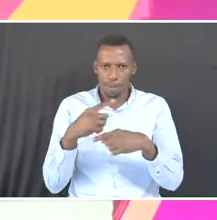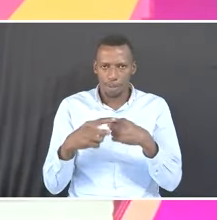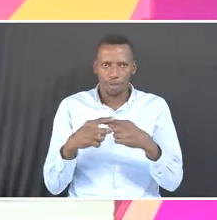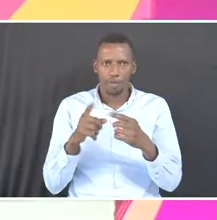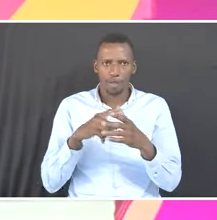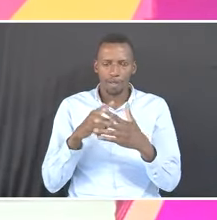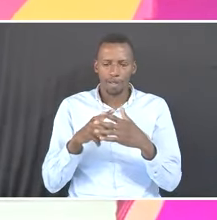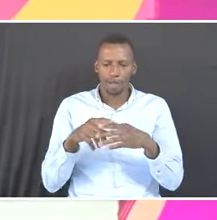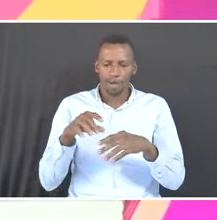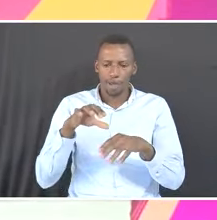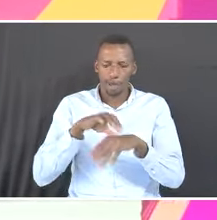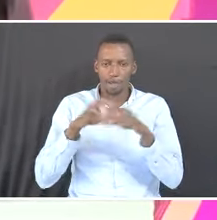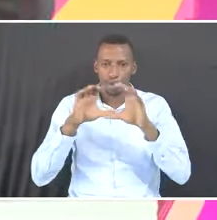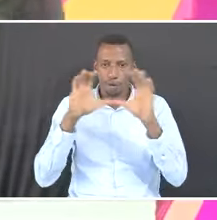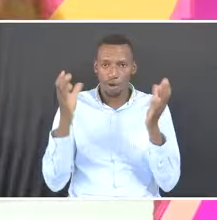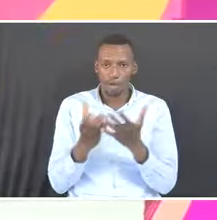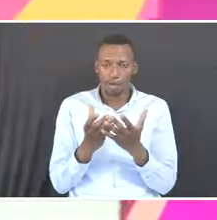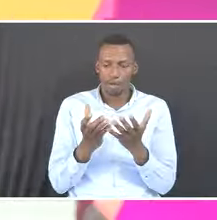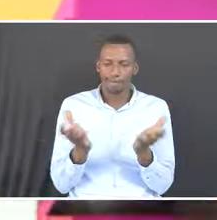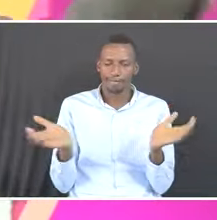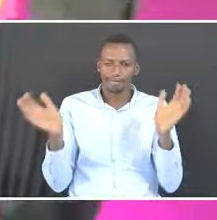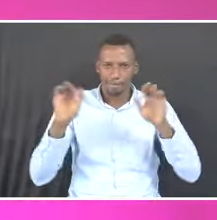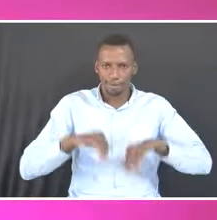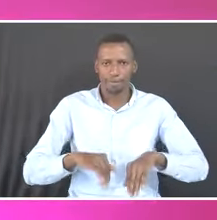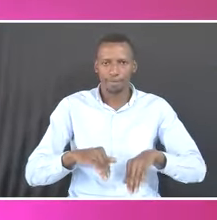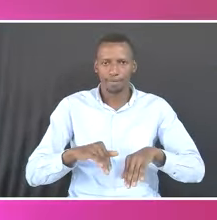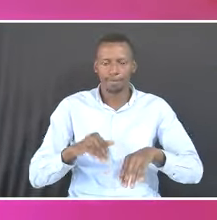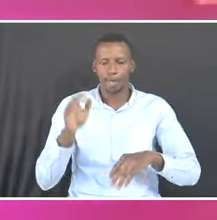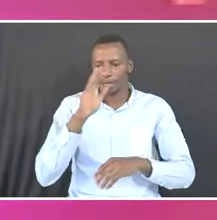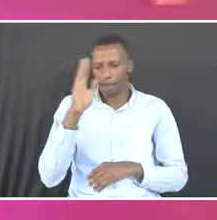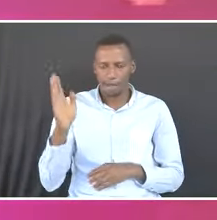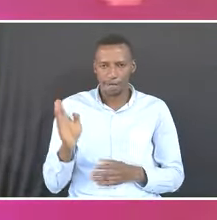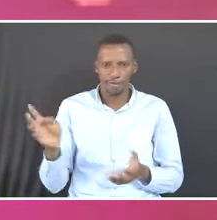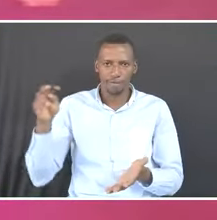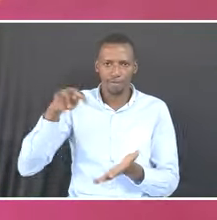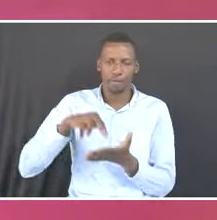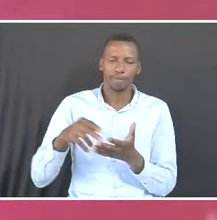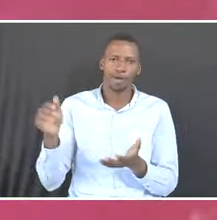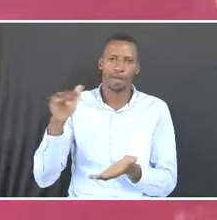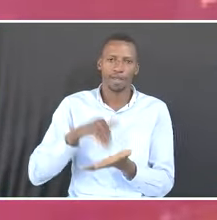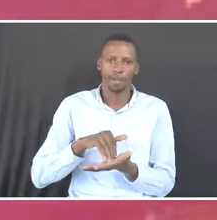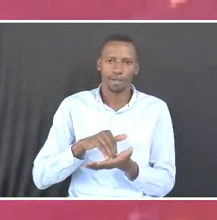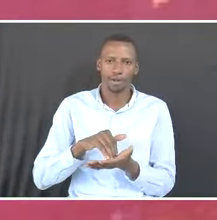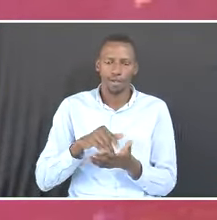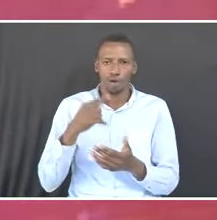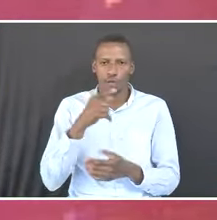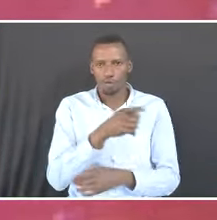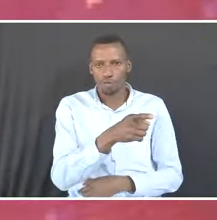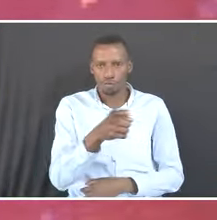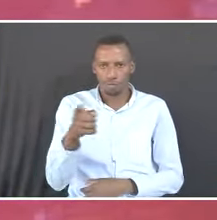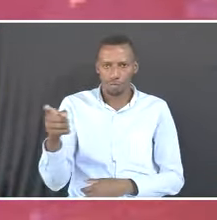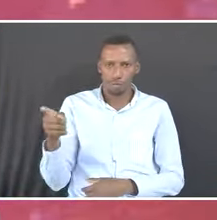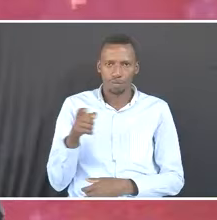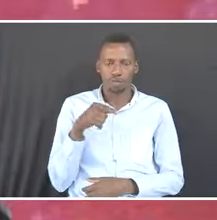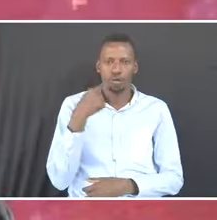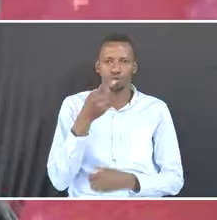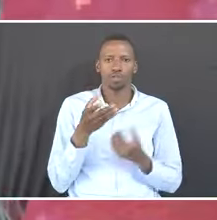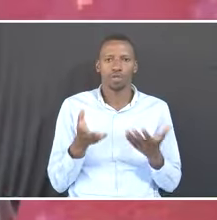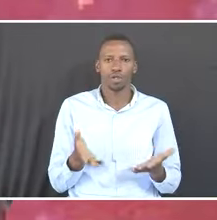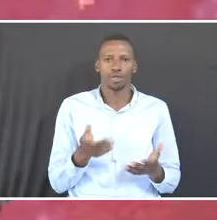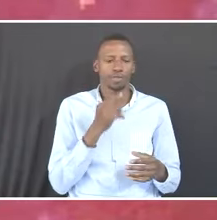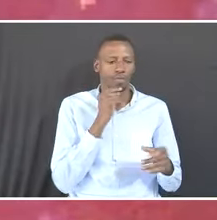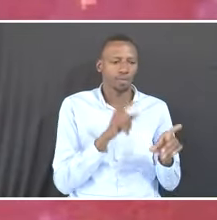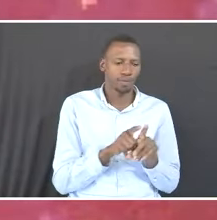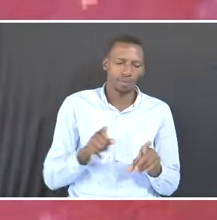will fall, never to rise again. For those of us here who are here, for those my brothers and